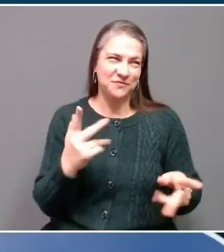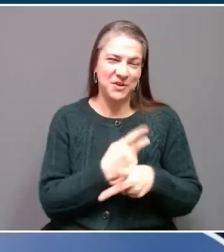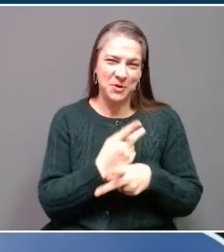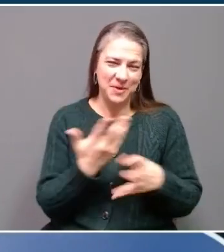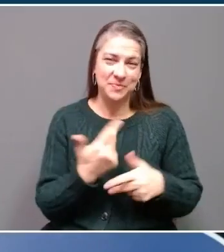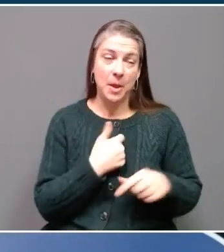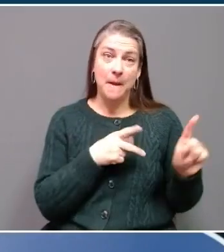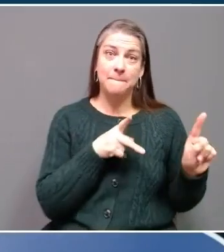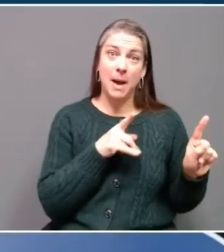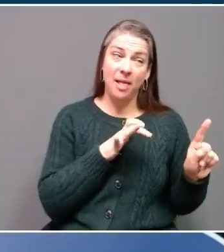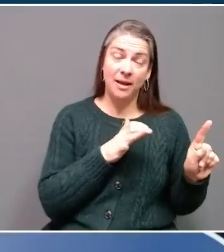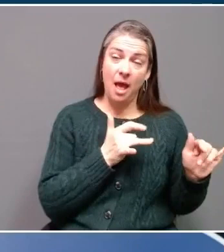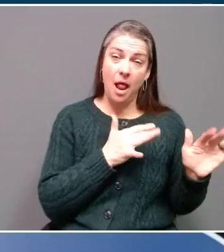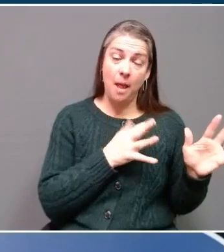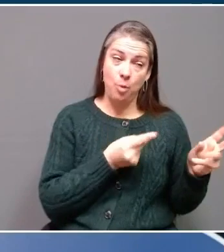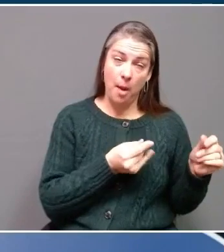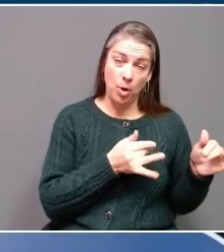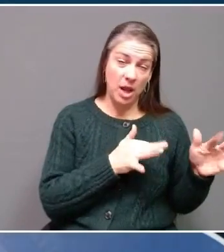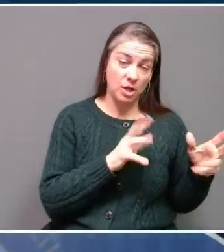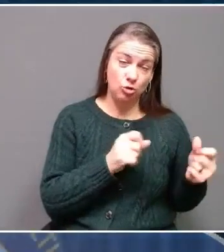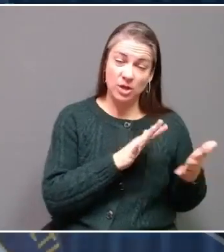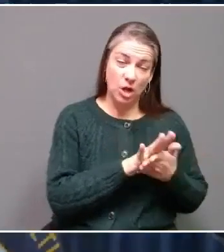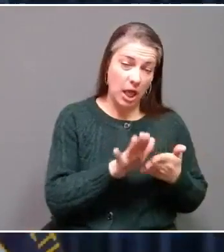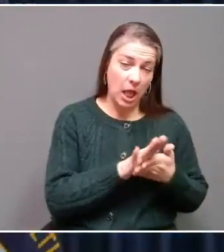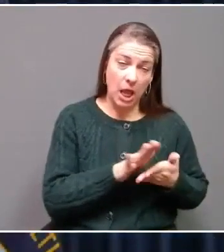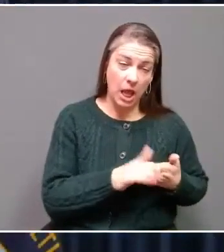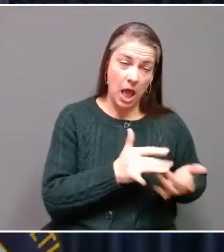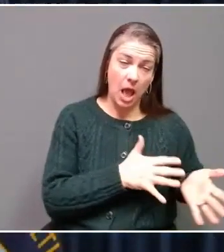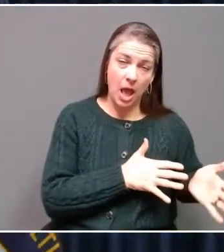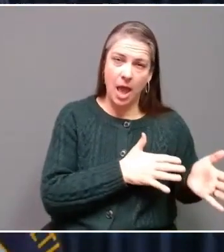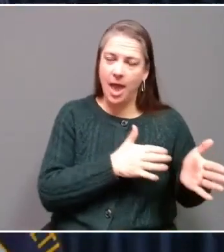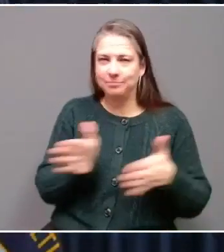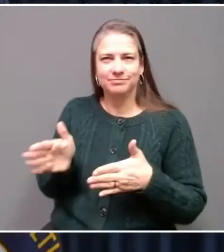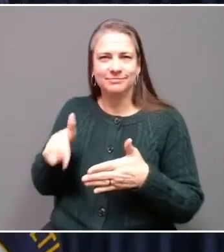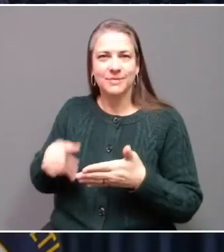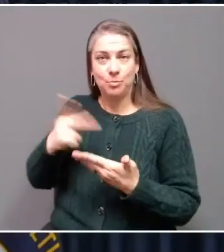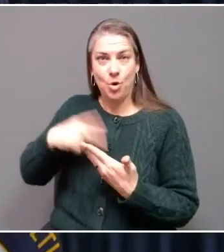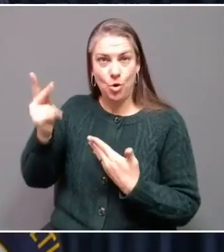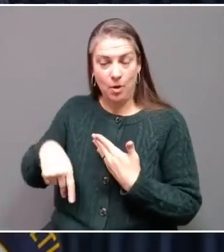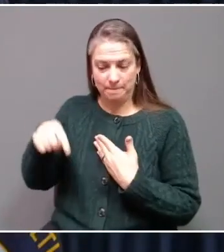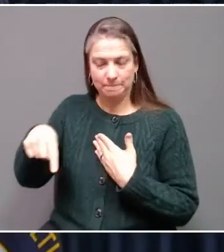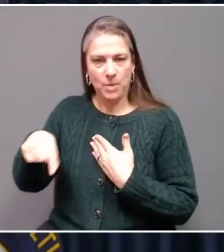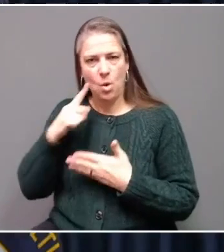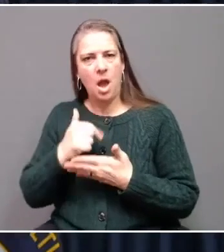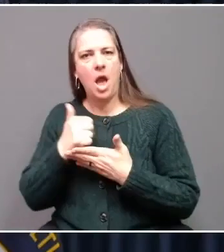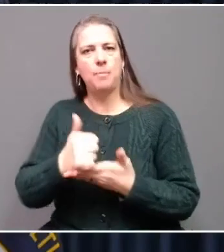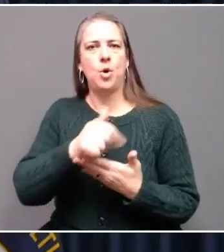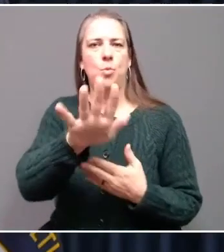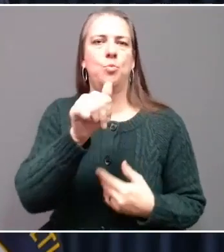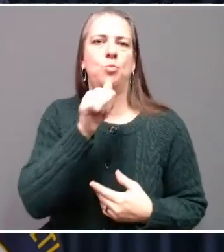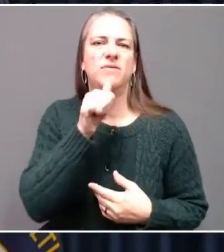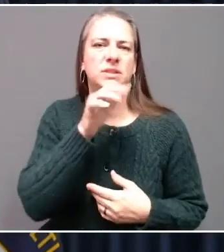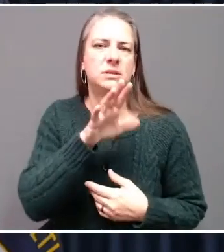public property debris removal to this program, which is going to help get it off private property. It's the next big